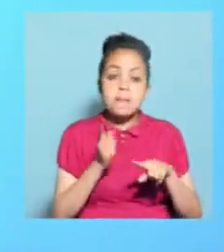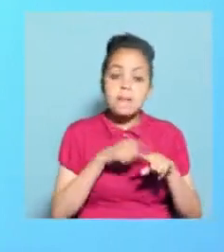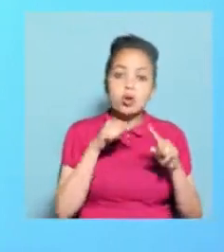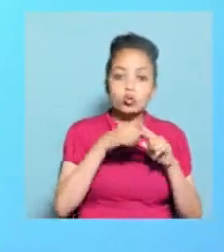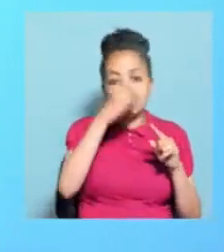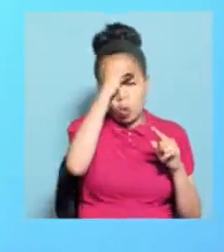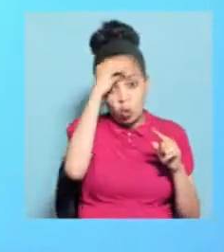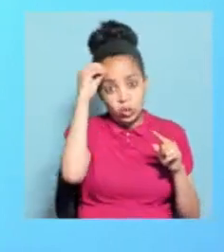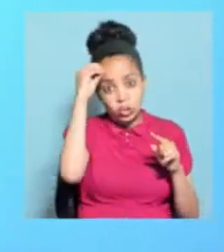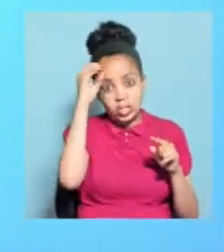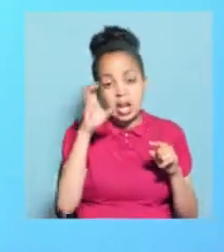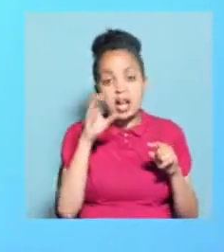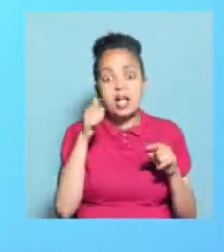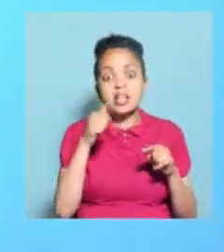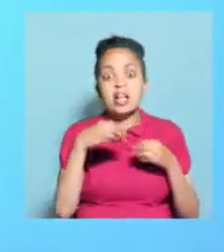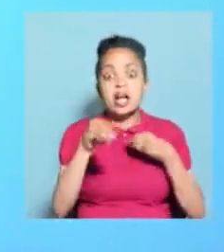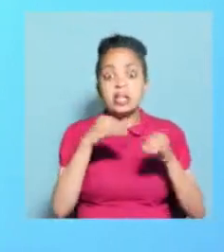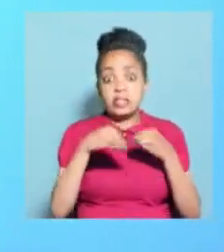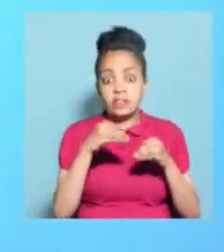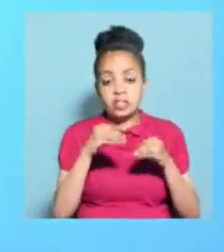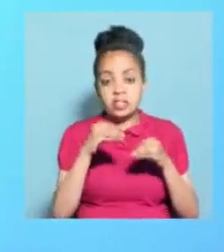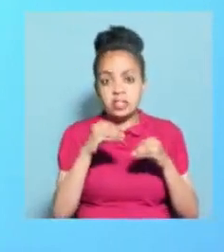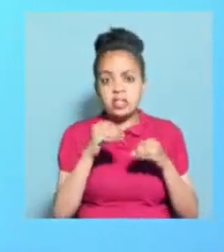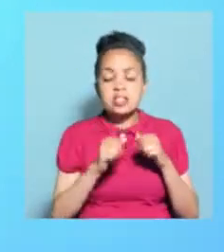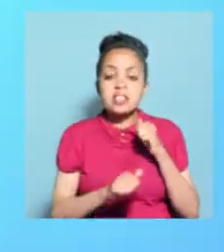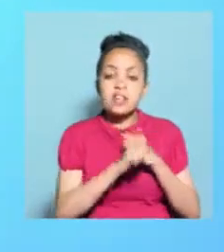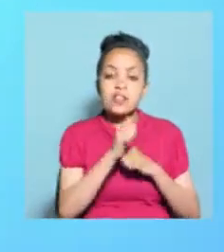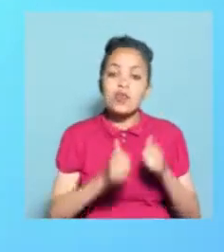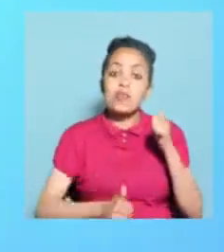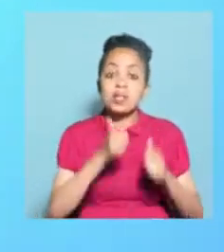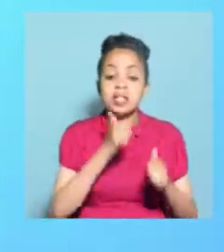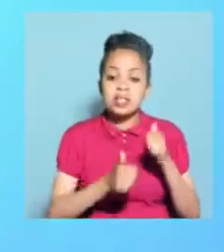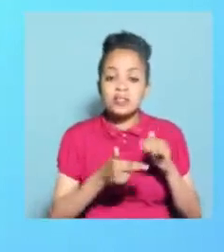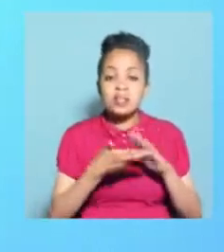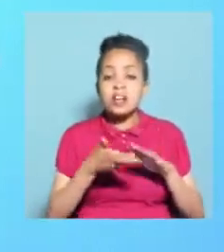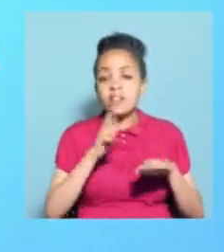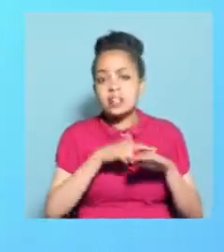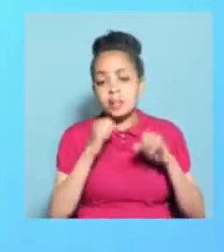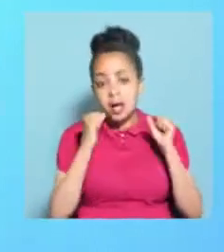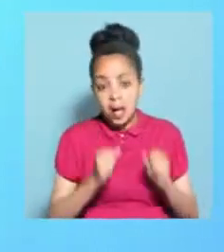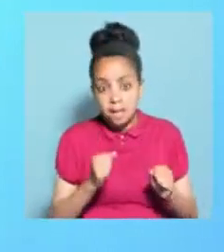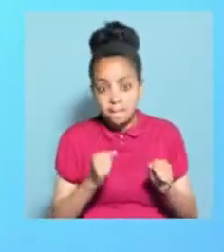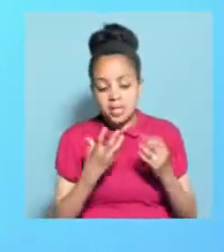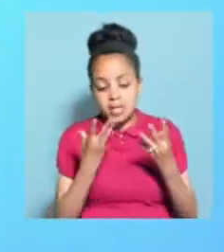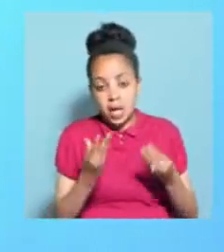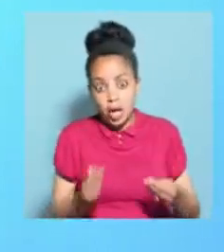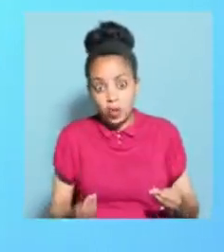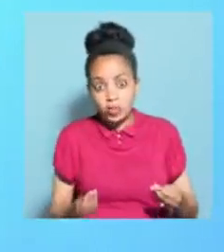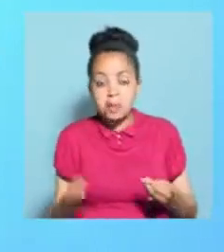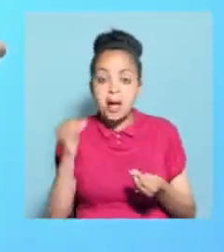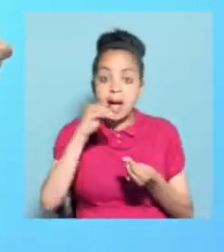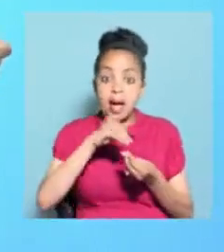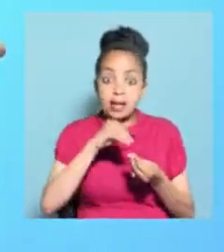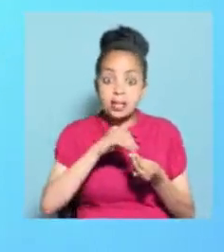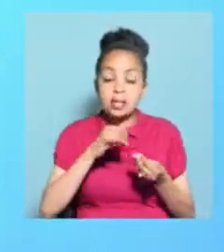of the original catalytic activity. The effect of competitive reversible inhibitor can be diluted by